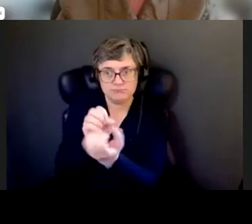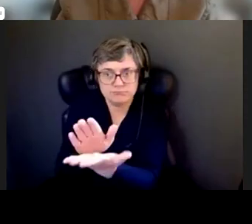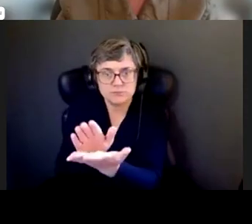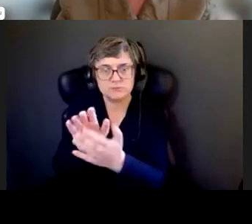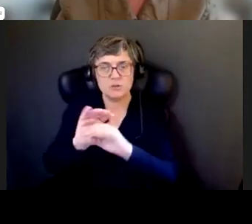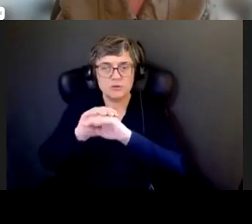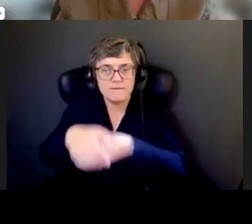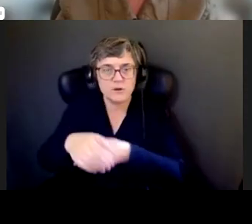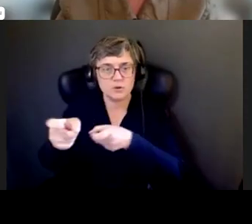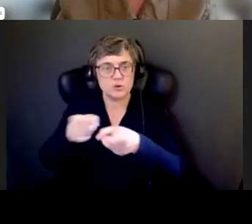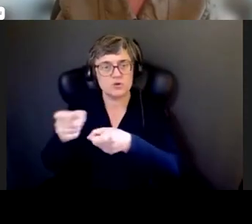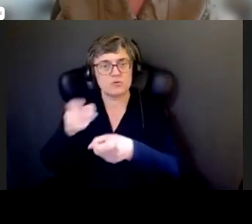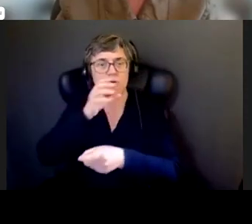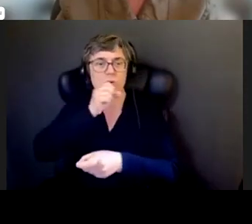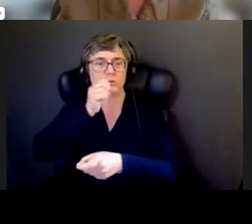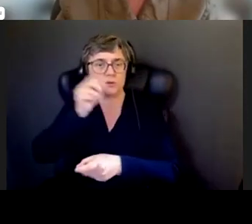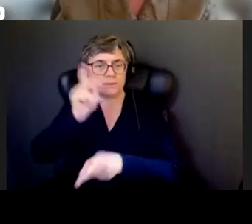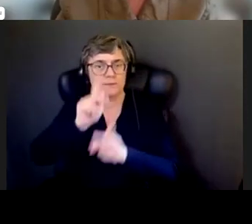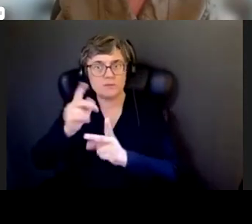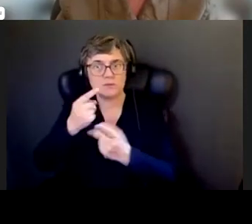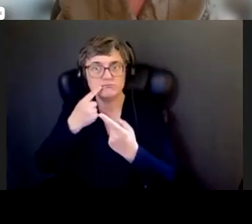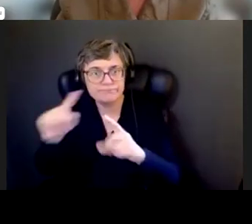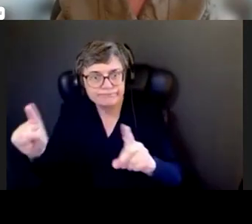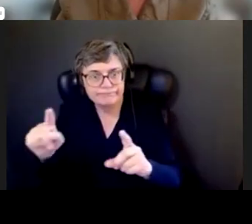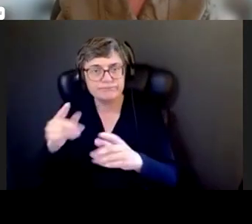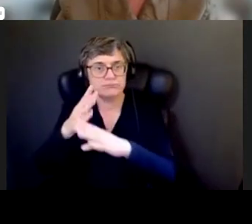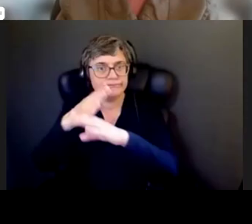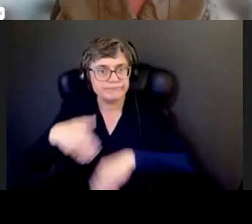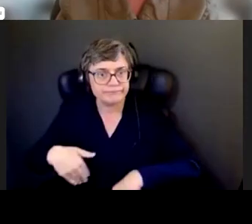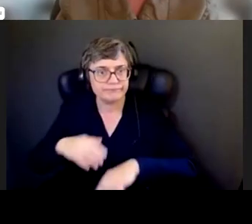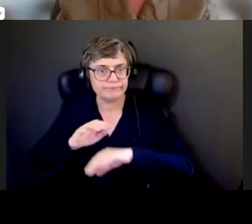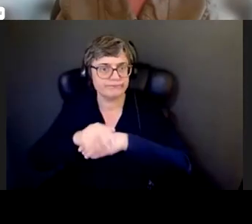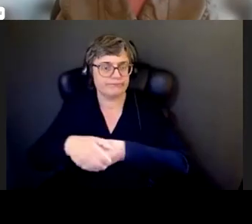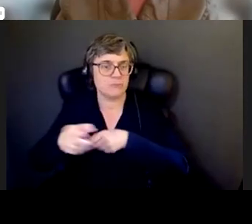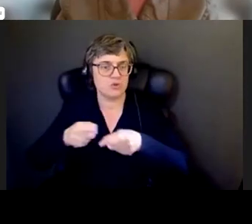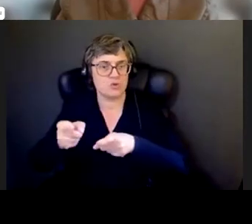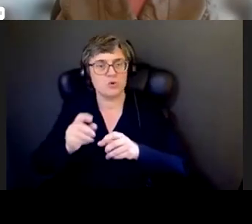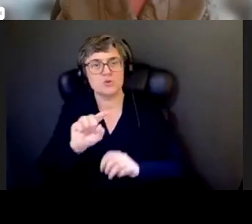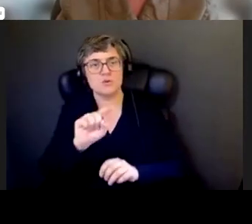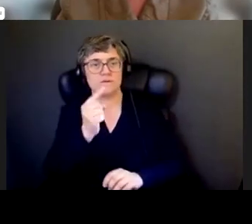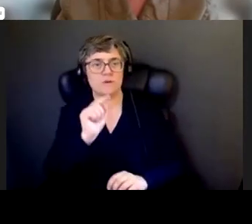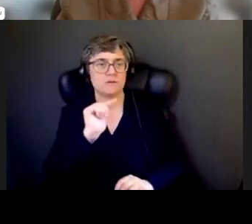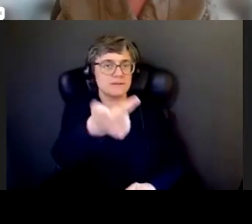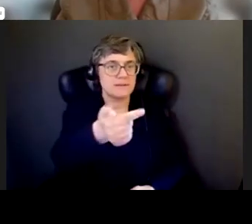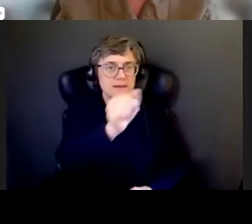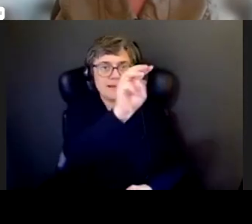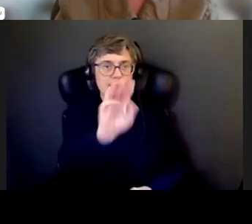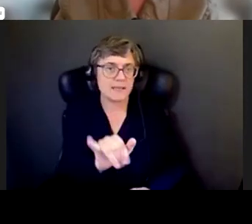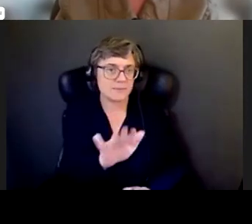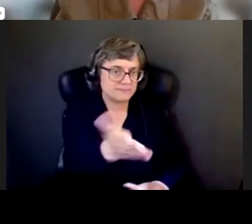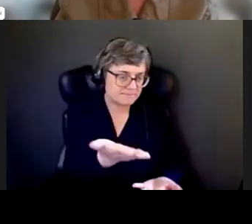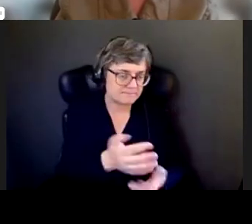meaningfully? So let's start with Amy, from your caregiving experience and perspective.